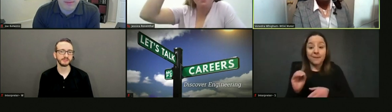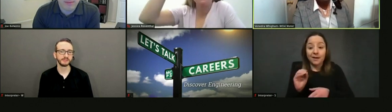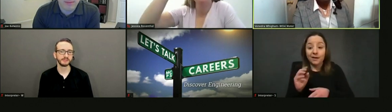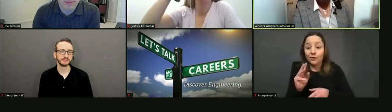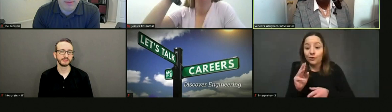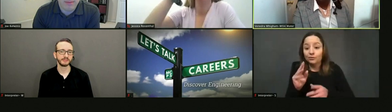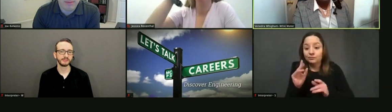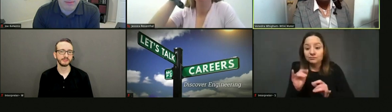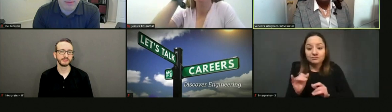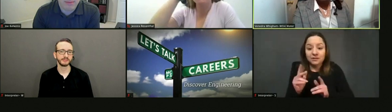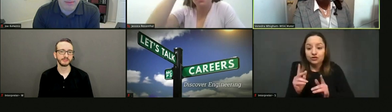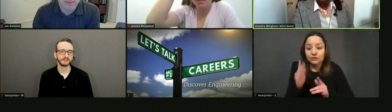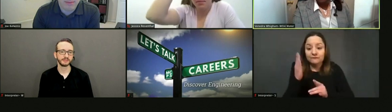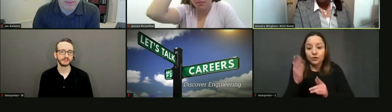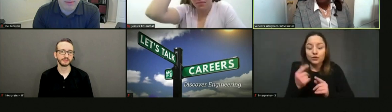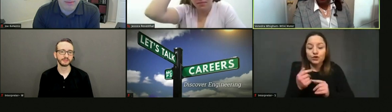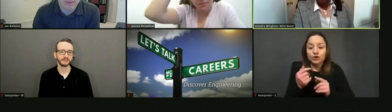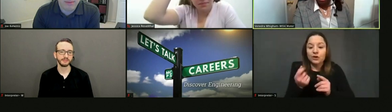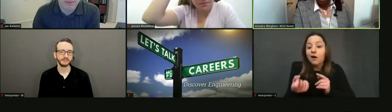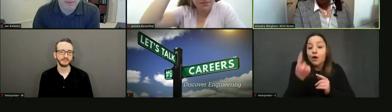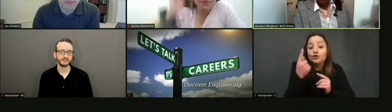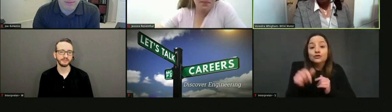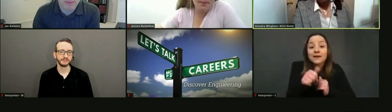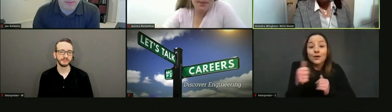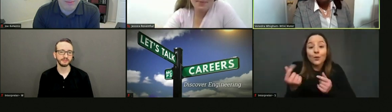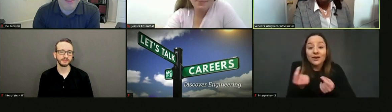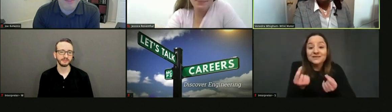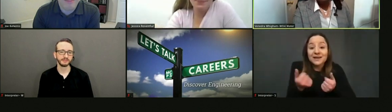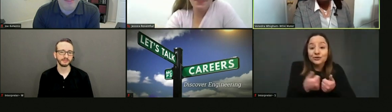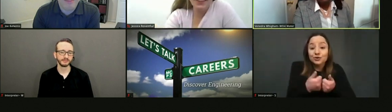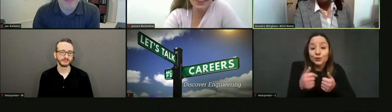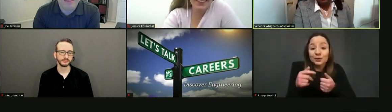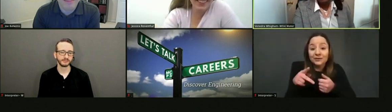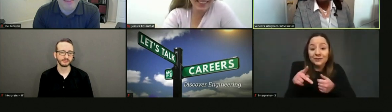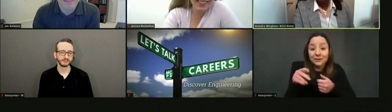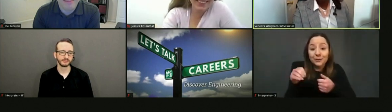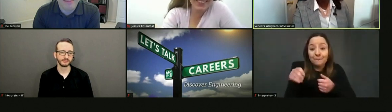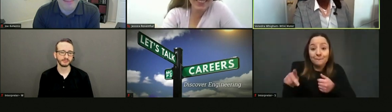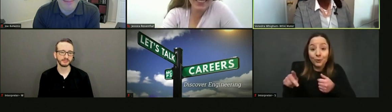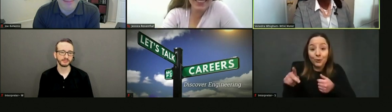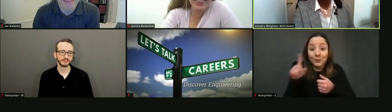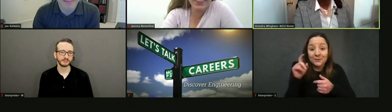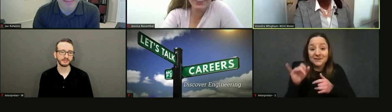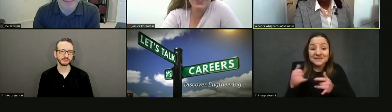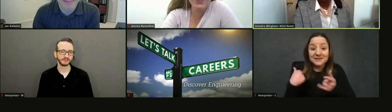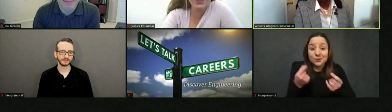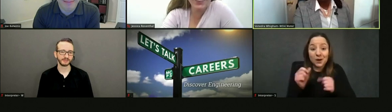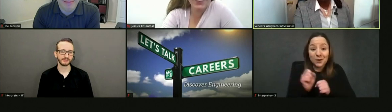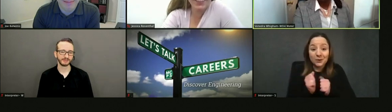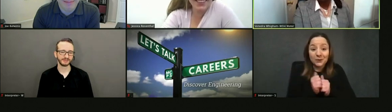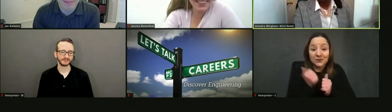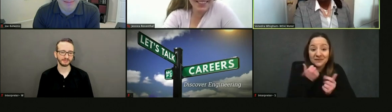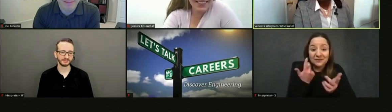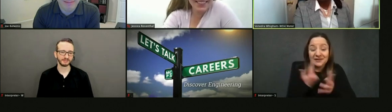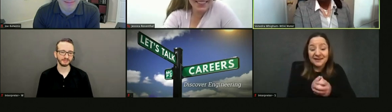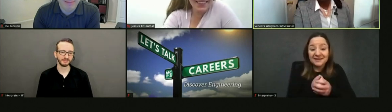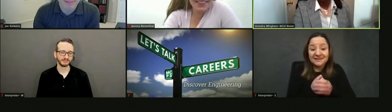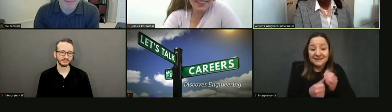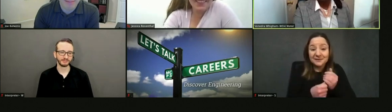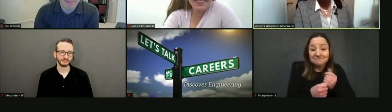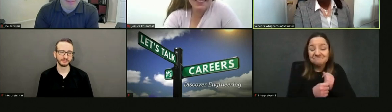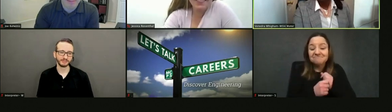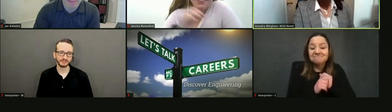some understanding what else I can do with poo, because that's pretty much how I work every day. So like just trying to see